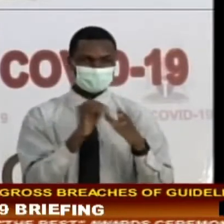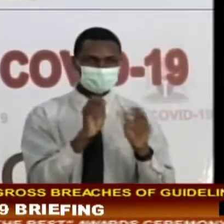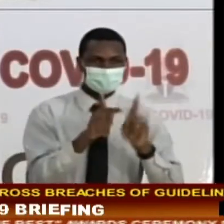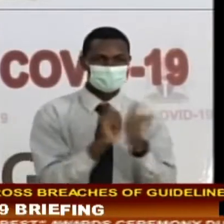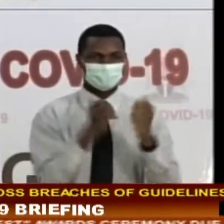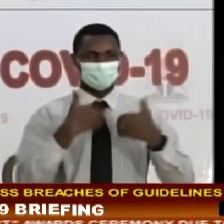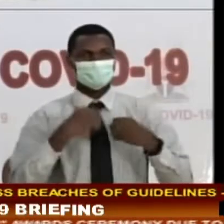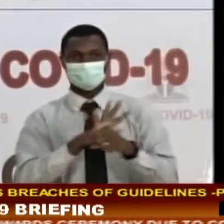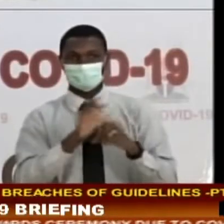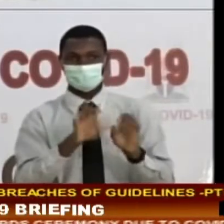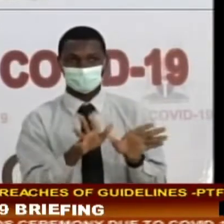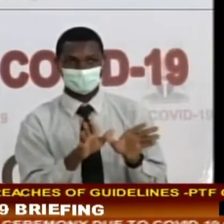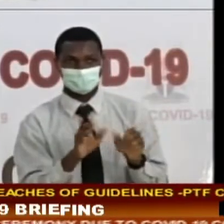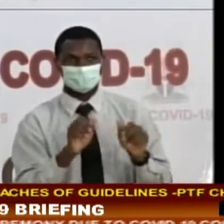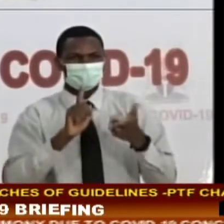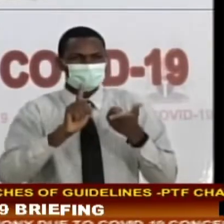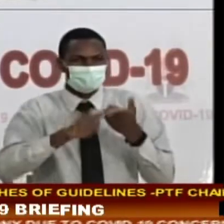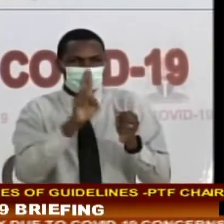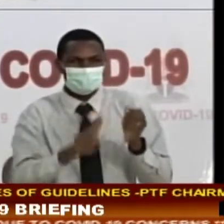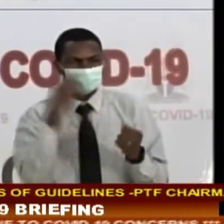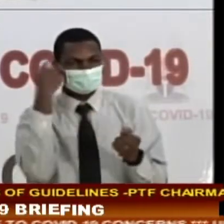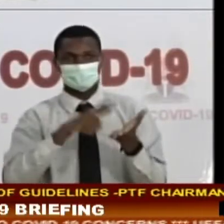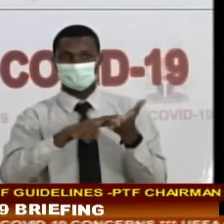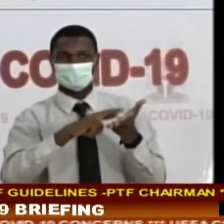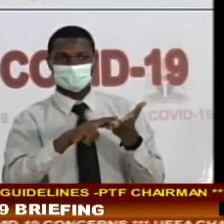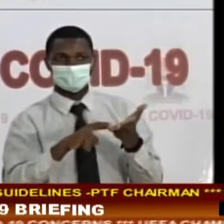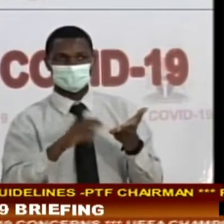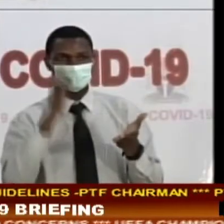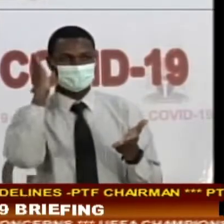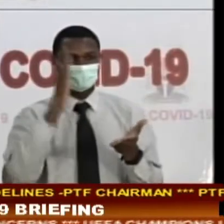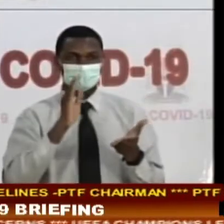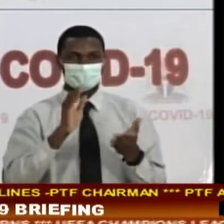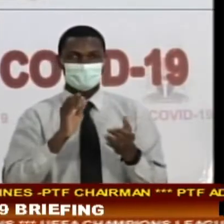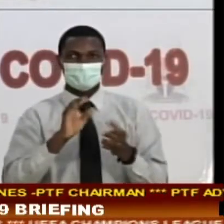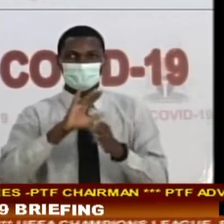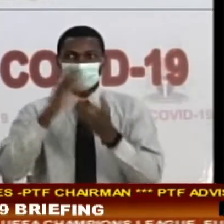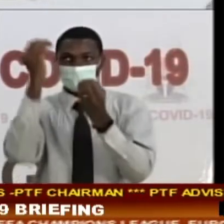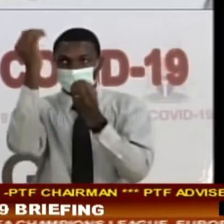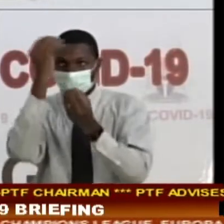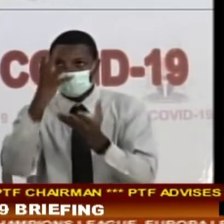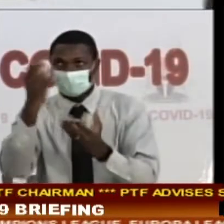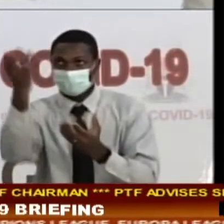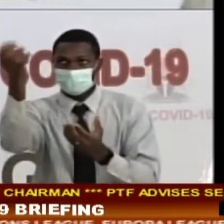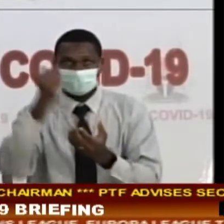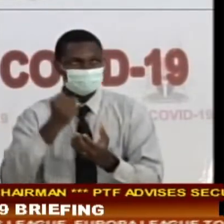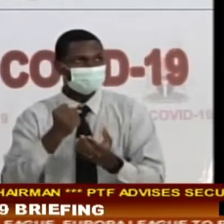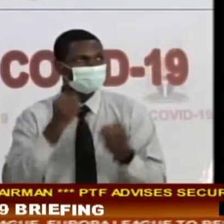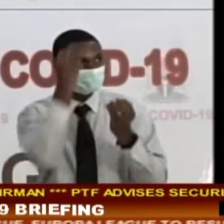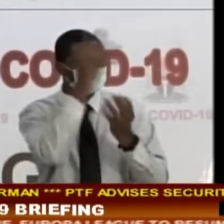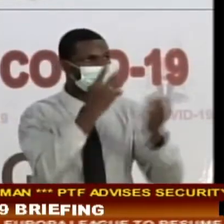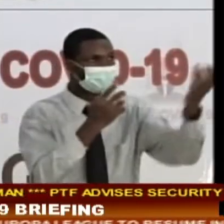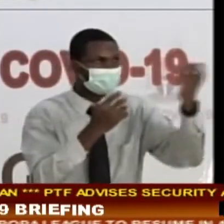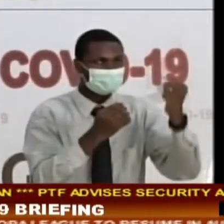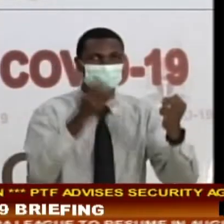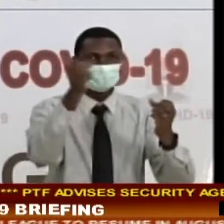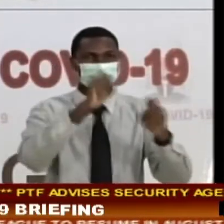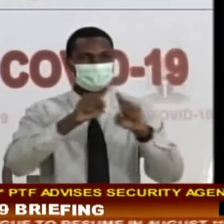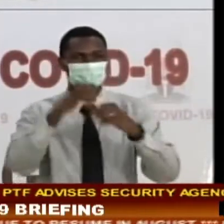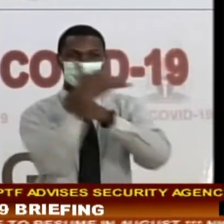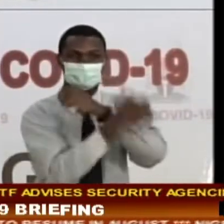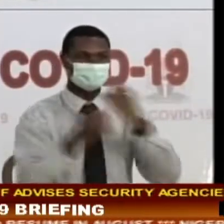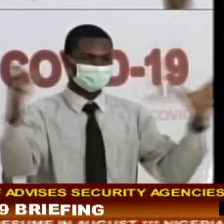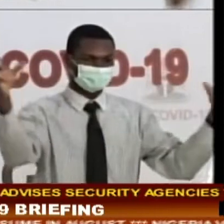different countries and pull them into one big study and that's why it's called a solidarity trial because we're all working together